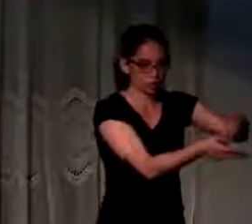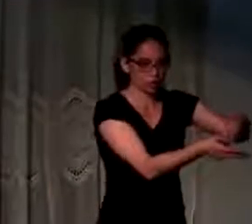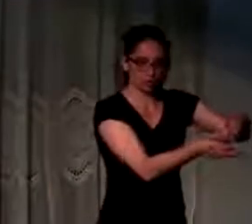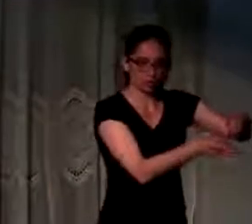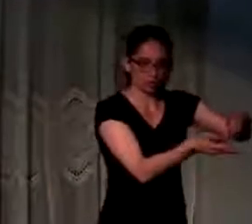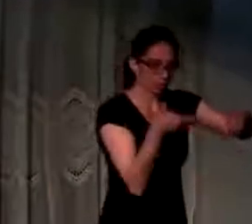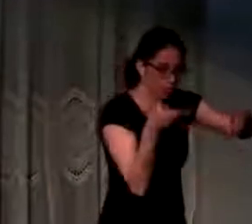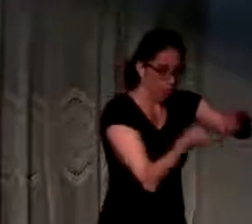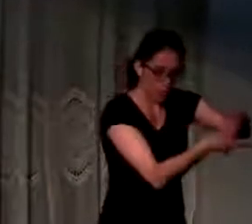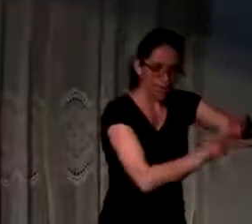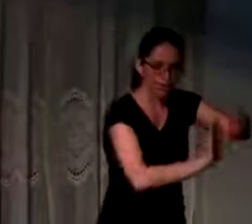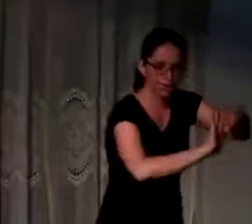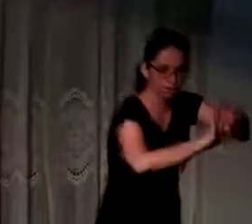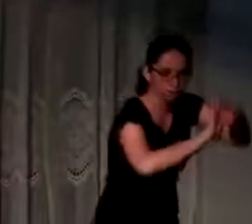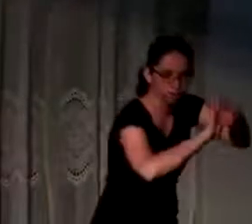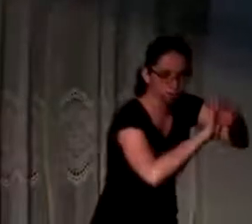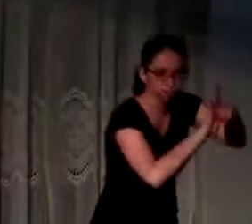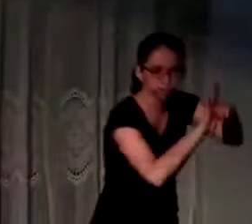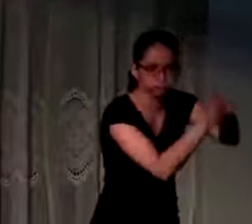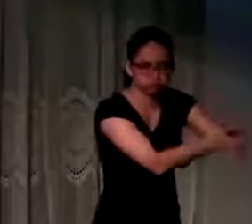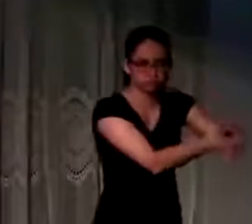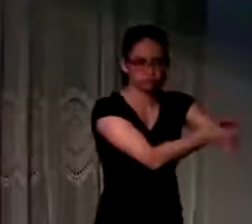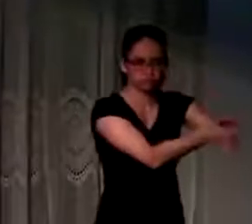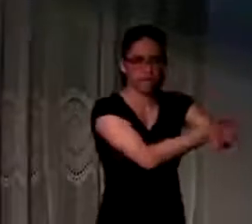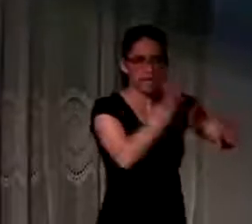sealed government tomb.